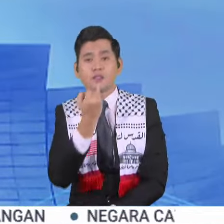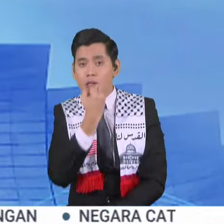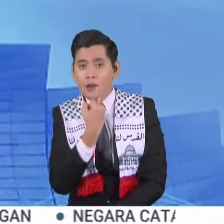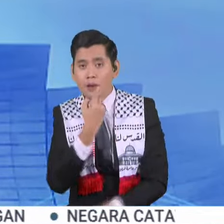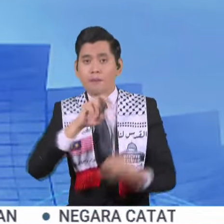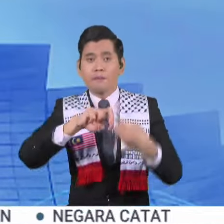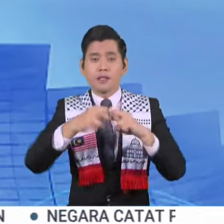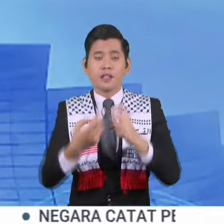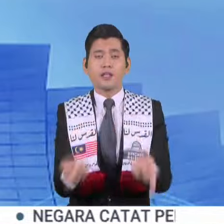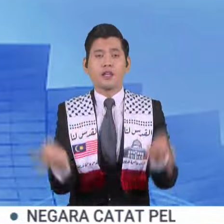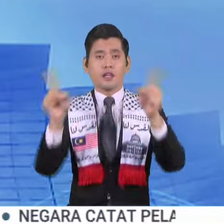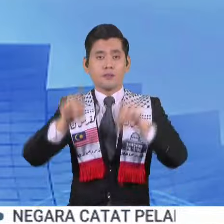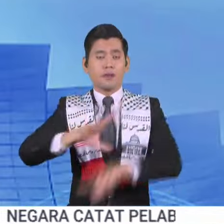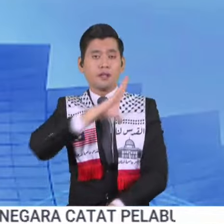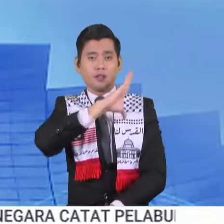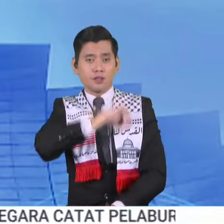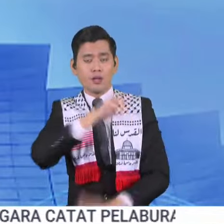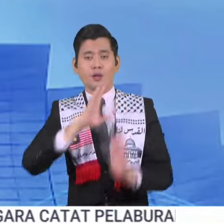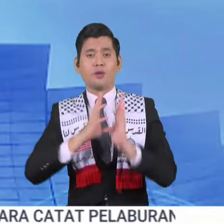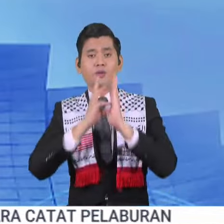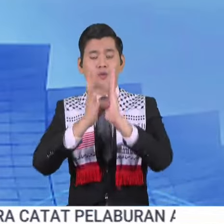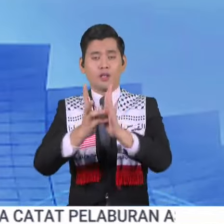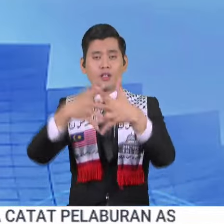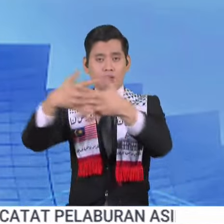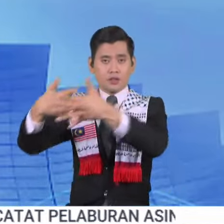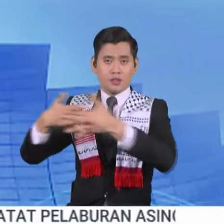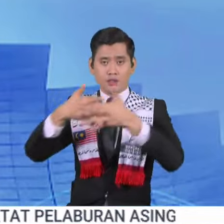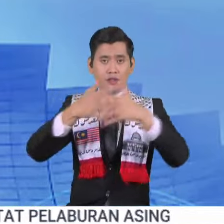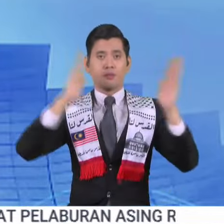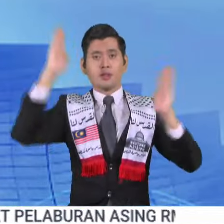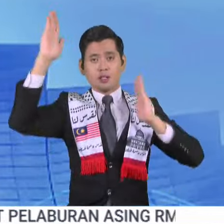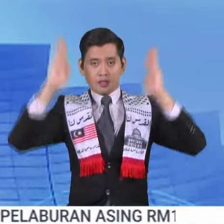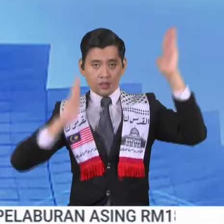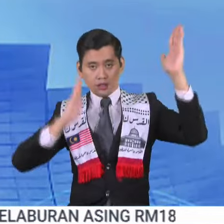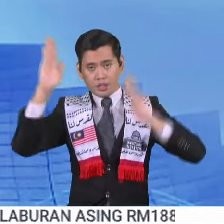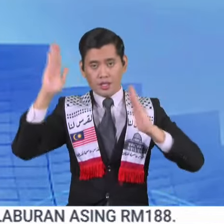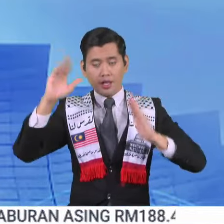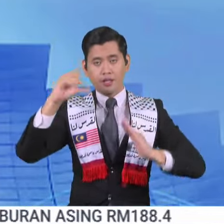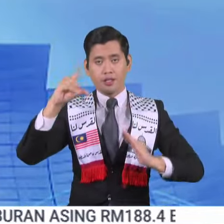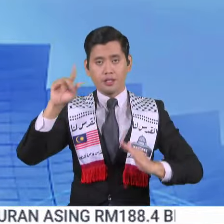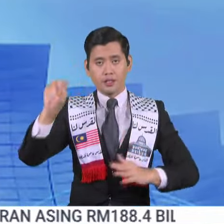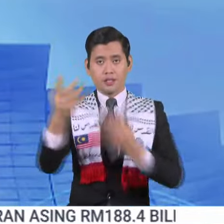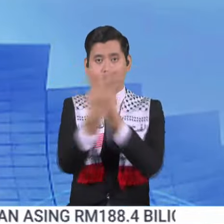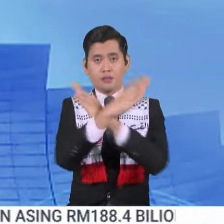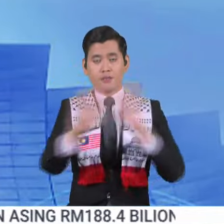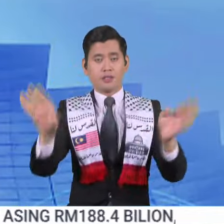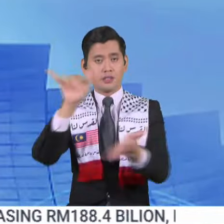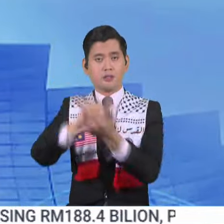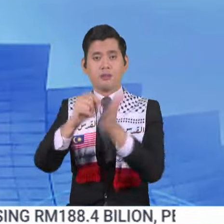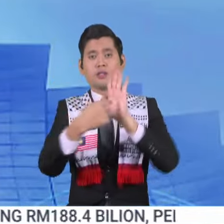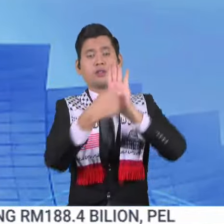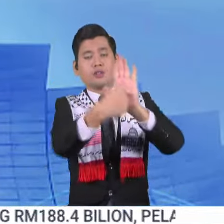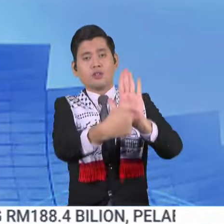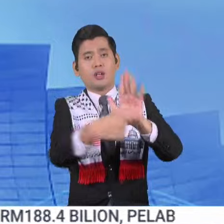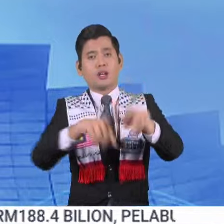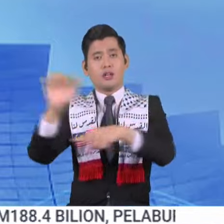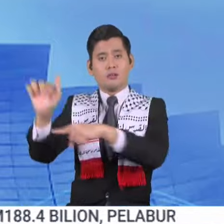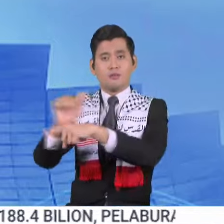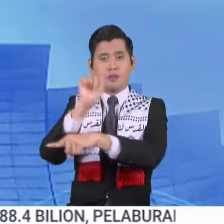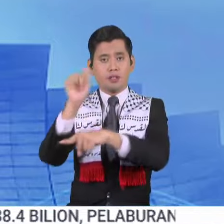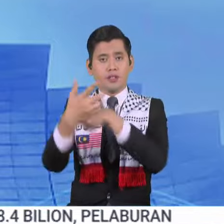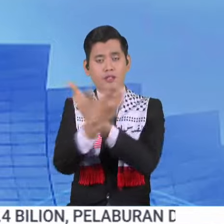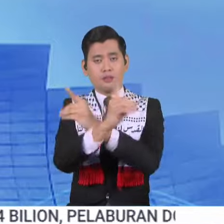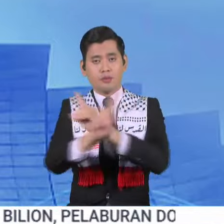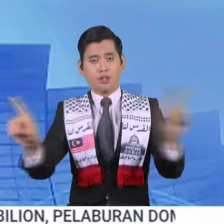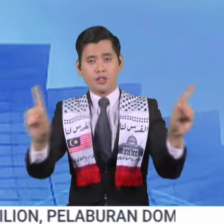berhubung konflik di Gaza. Duta Besar Amerika Syarikat di Malaysia, Edgar D. Kagan berkata, kebebasan itu menunjukkan amalan demokrasi